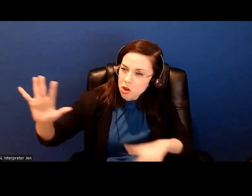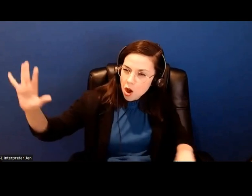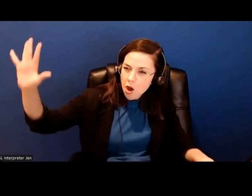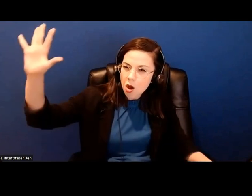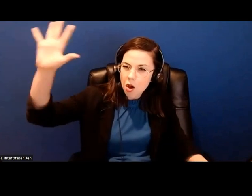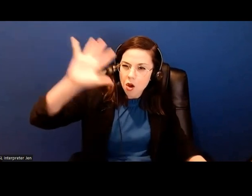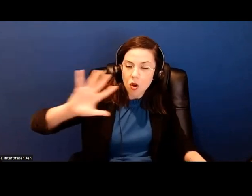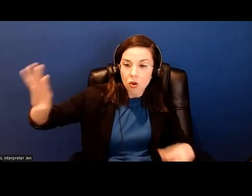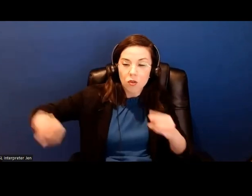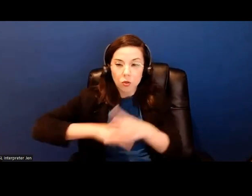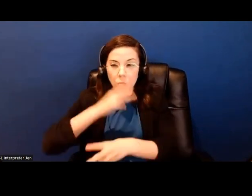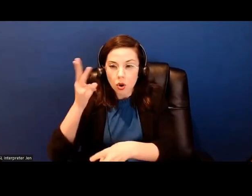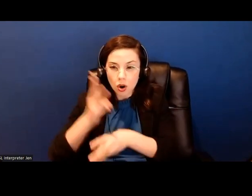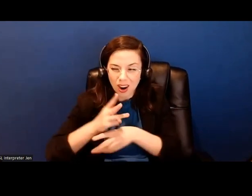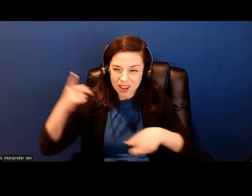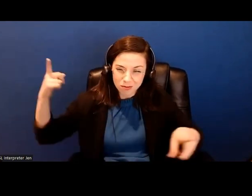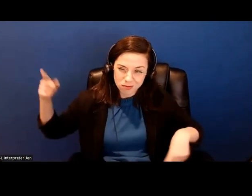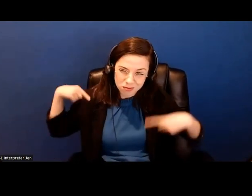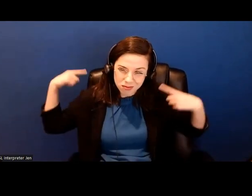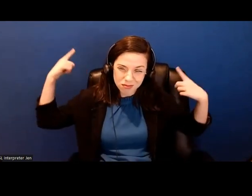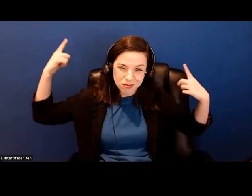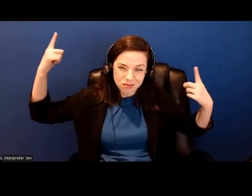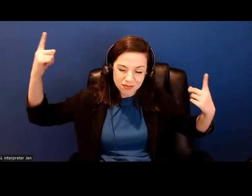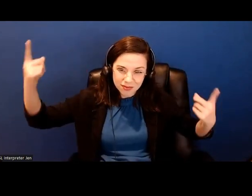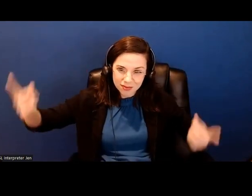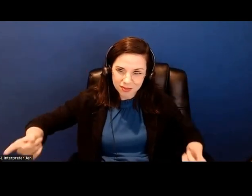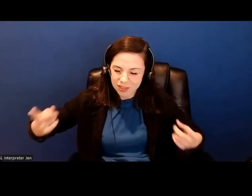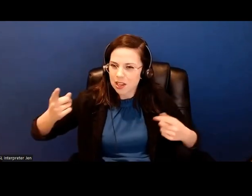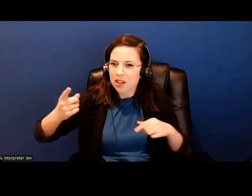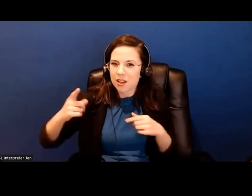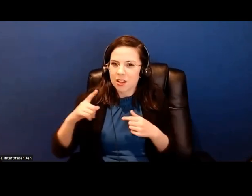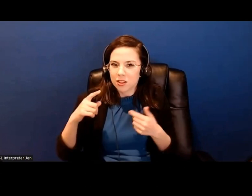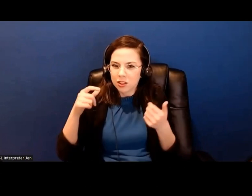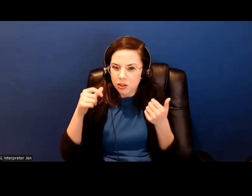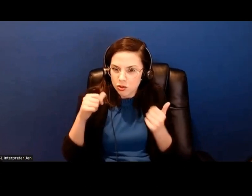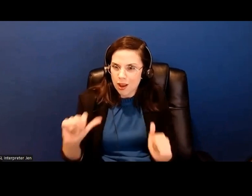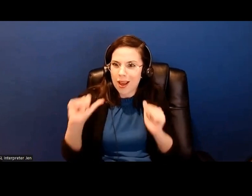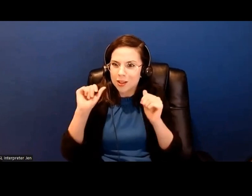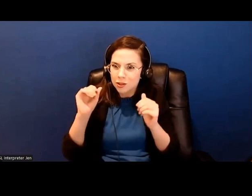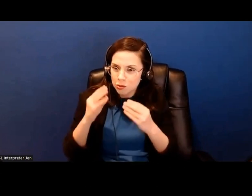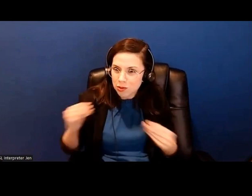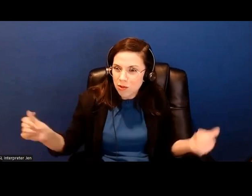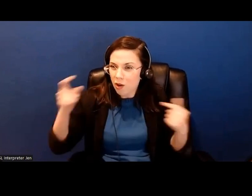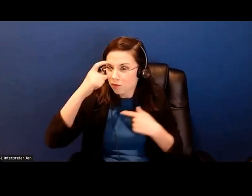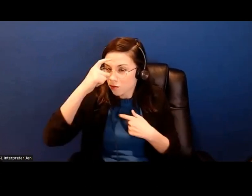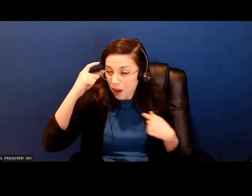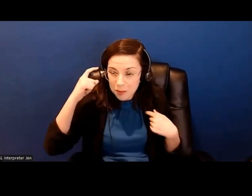have known have access to ways to resolve trauma that has not been about